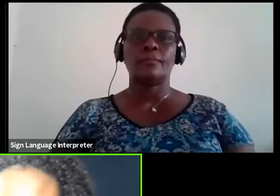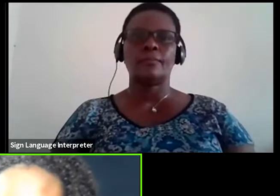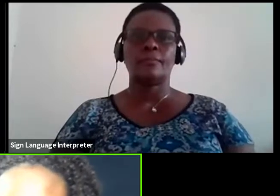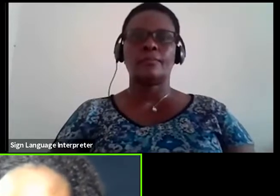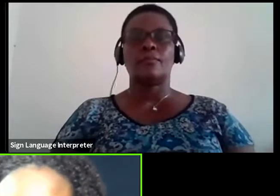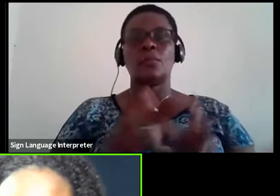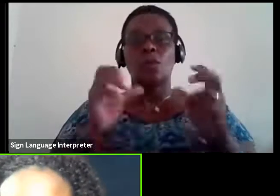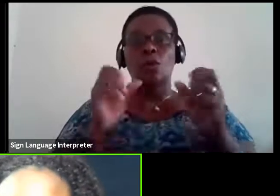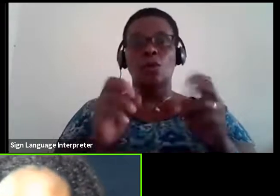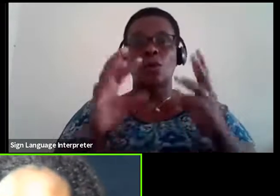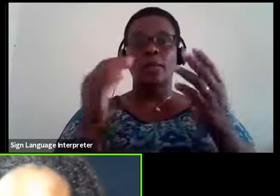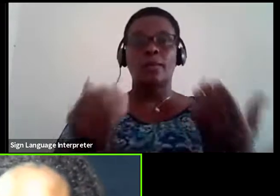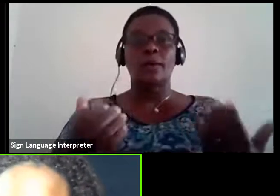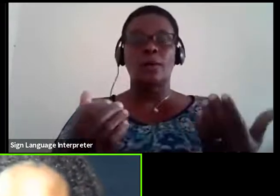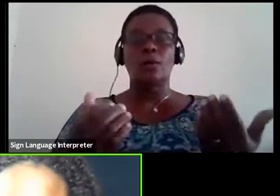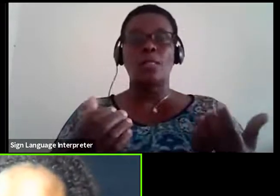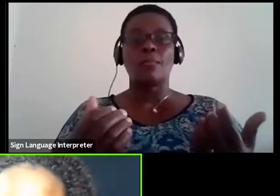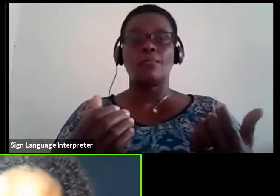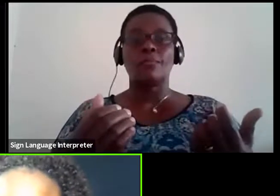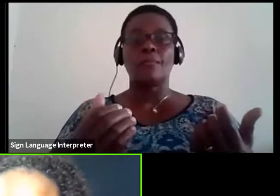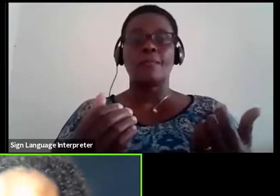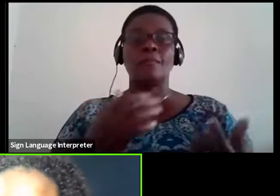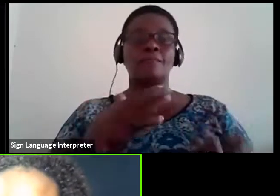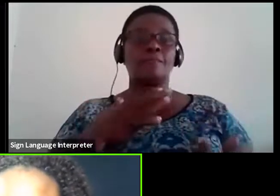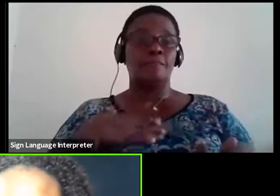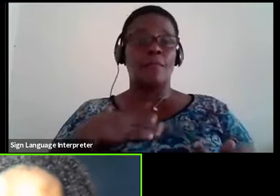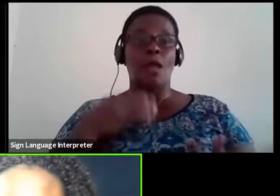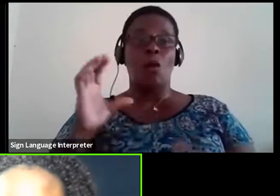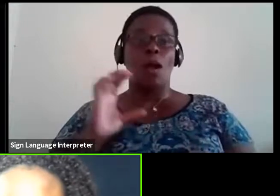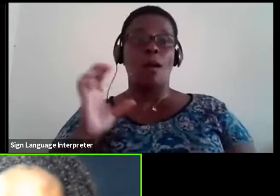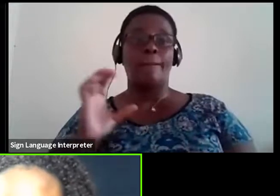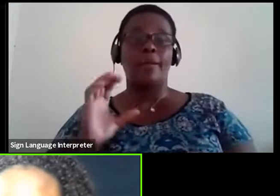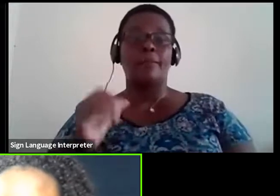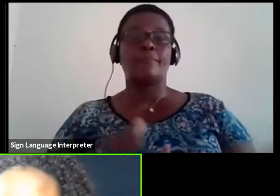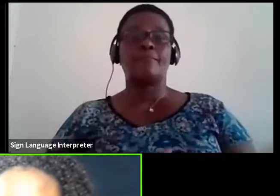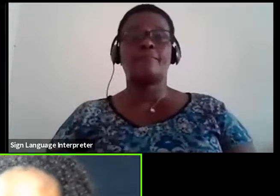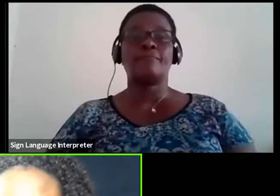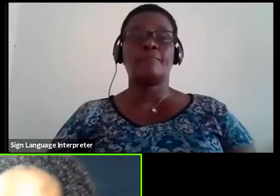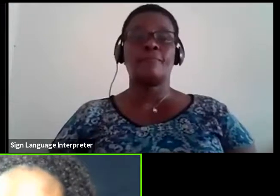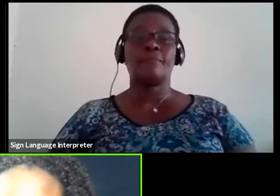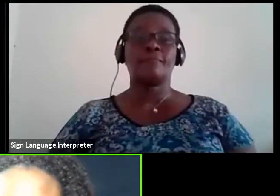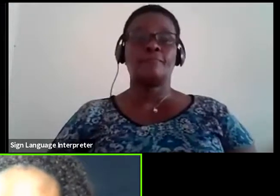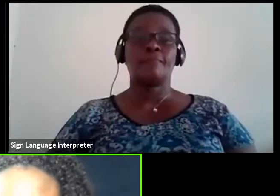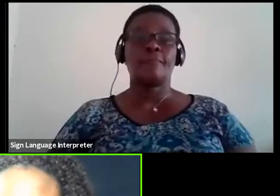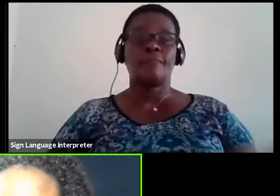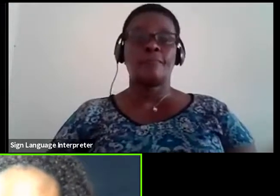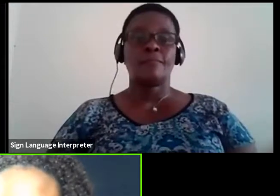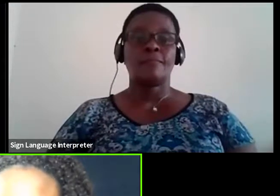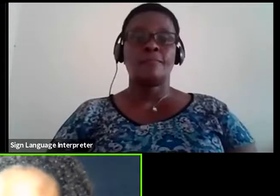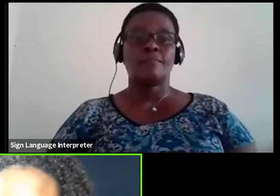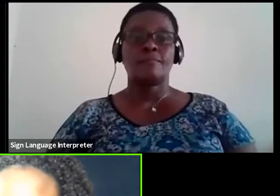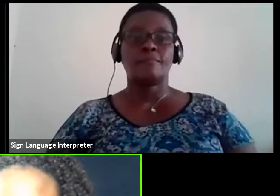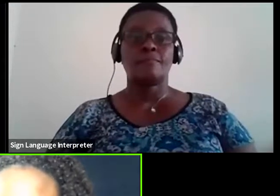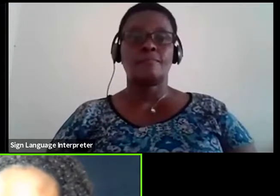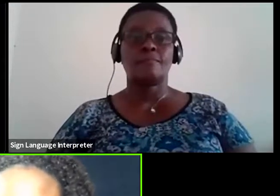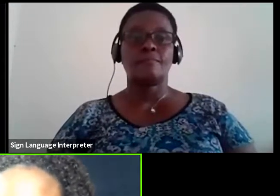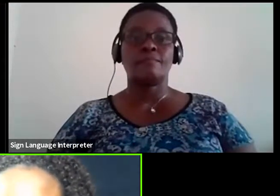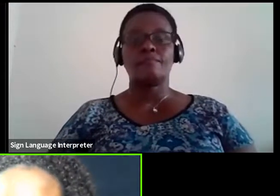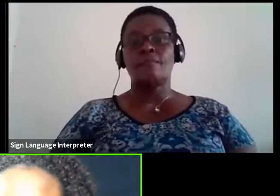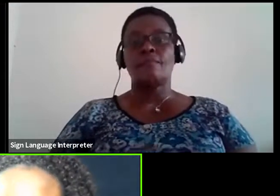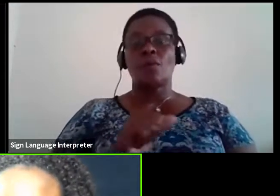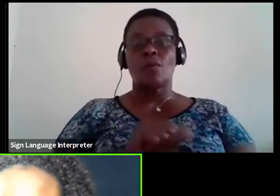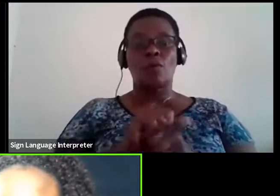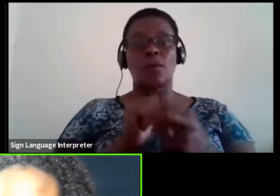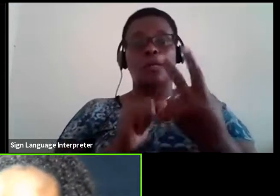So in the case of Paradigm Initiative, so as Ekai had earlier mentioned, so, you know, we work in two streams, digital